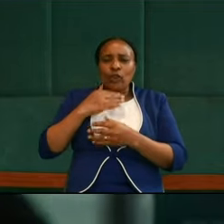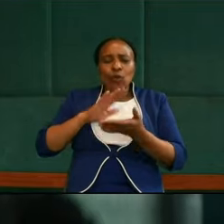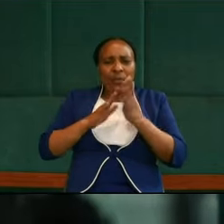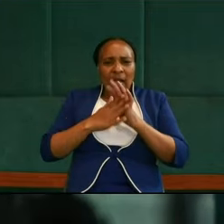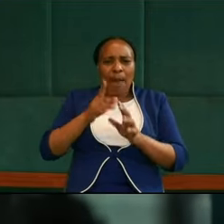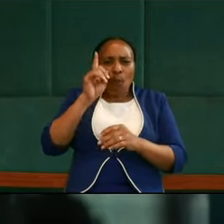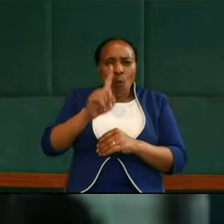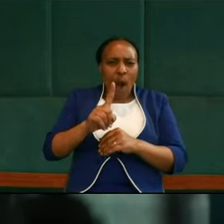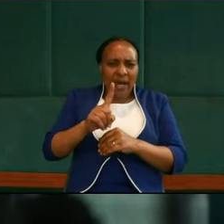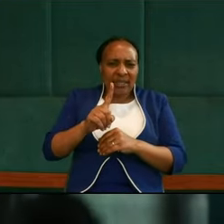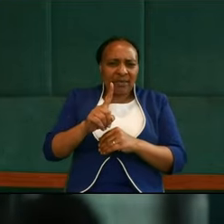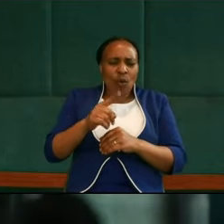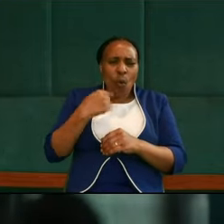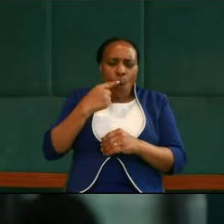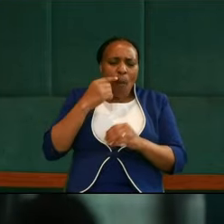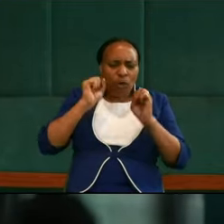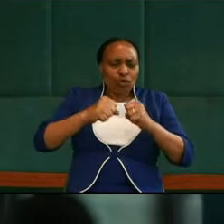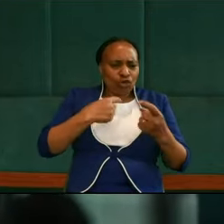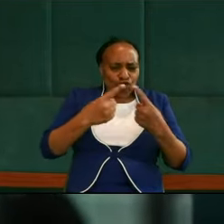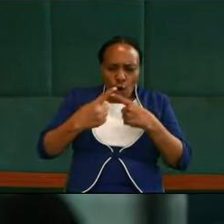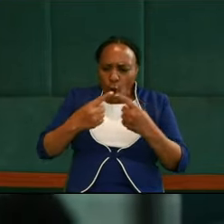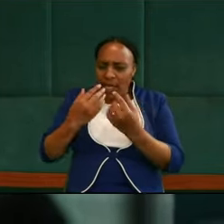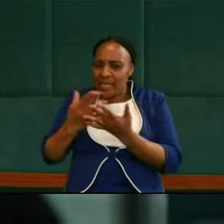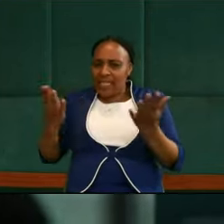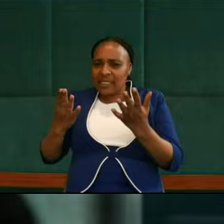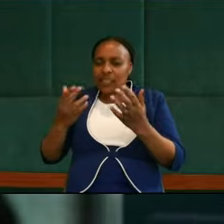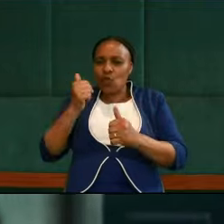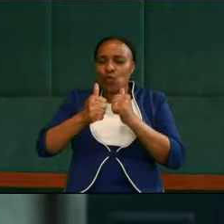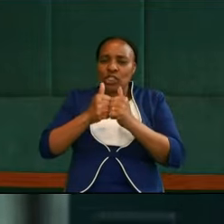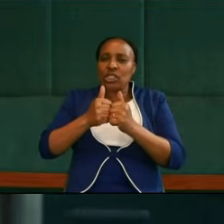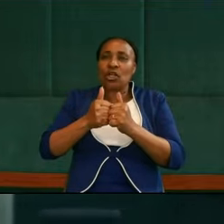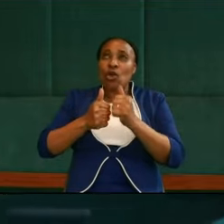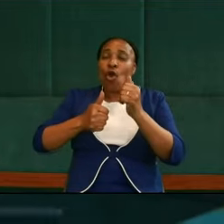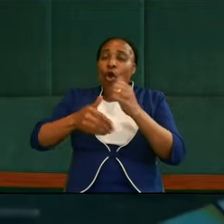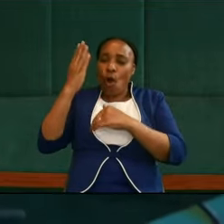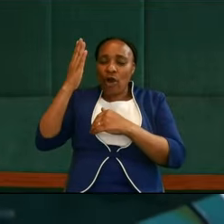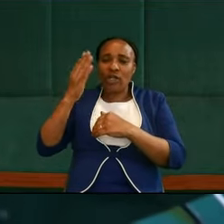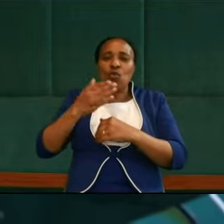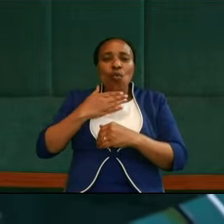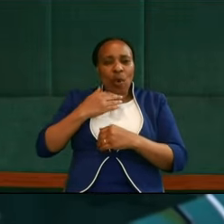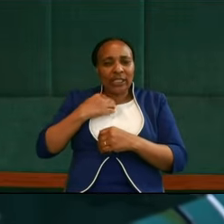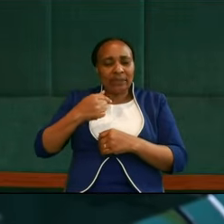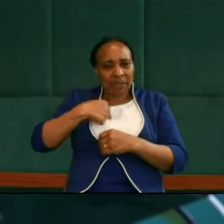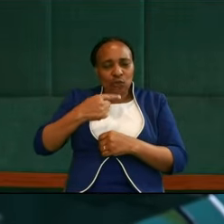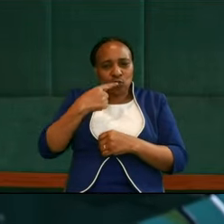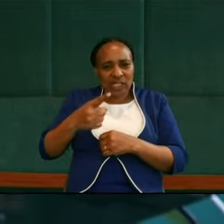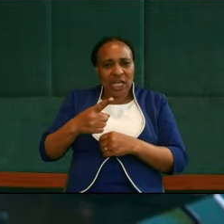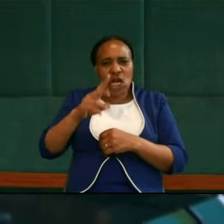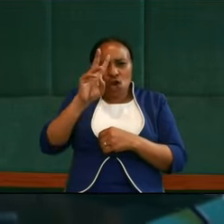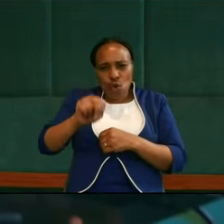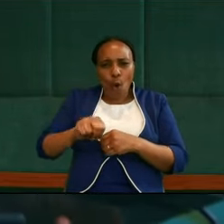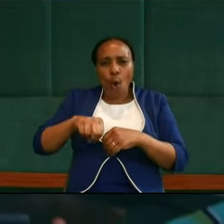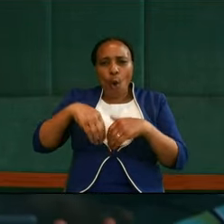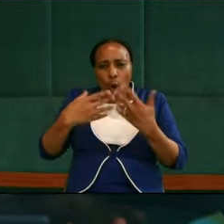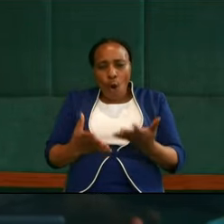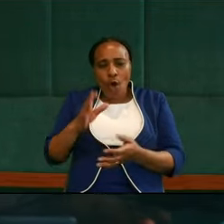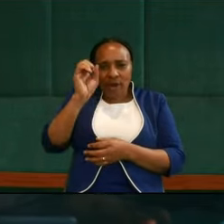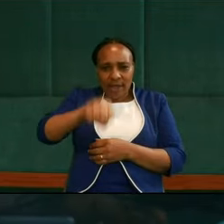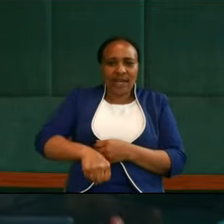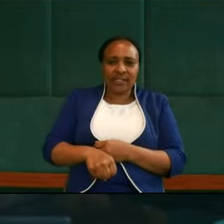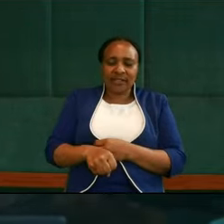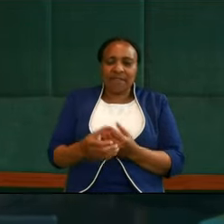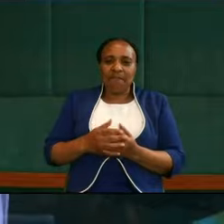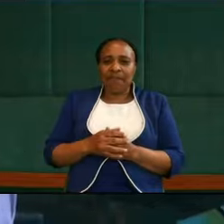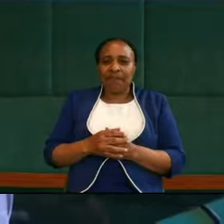say to the things I once said yes to, no or no more. Now is the time to